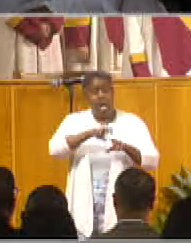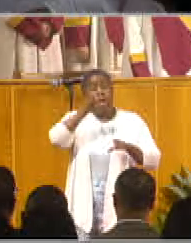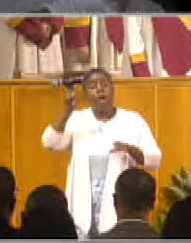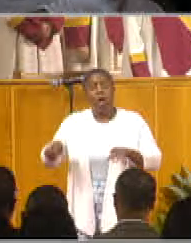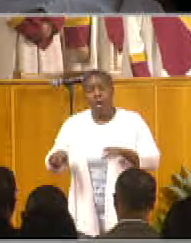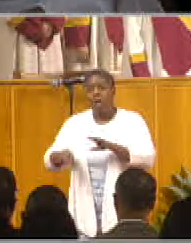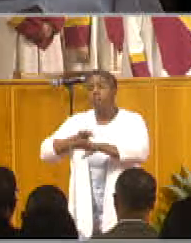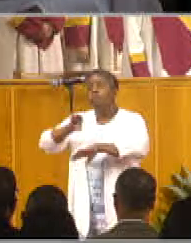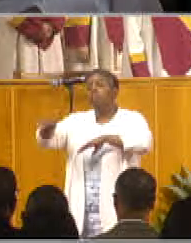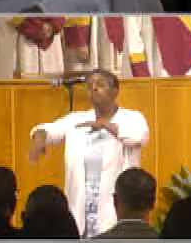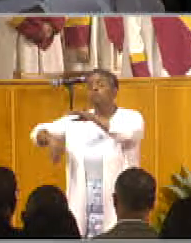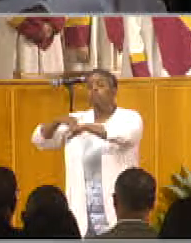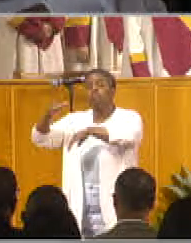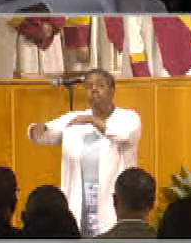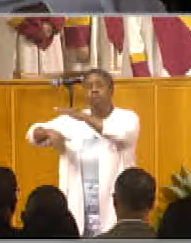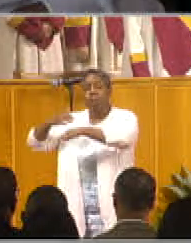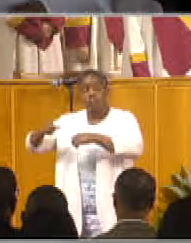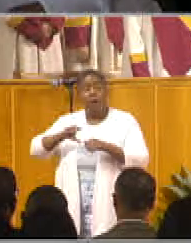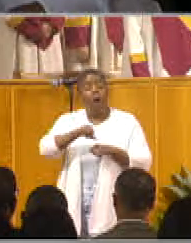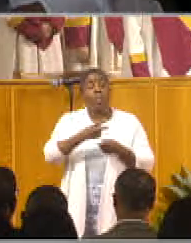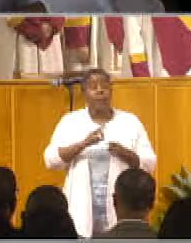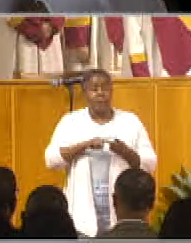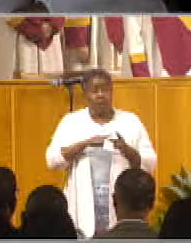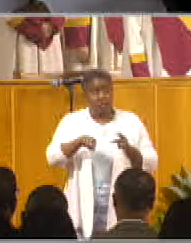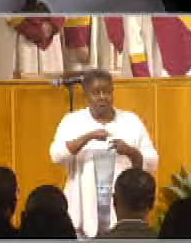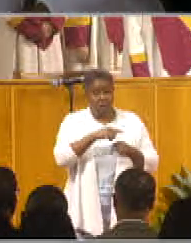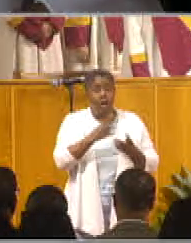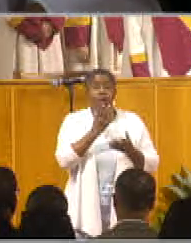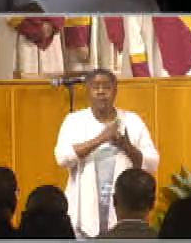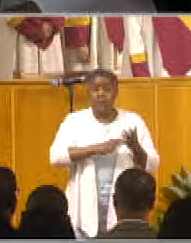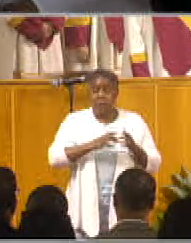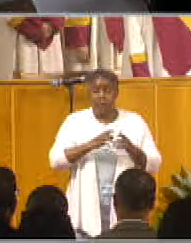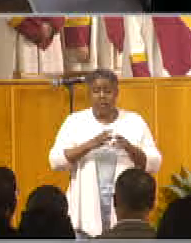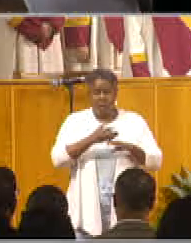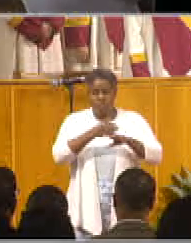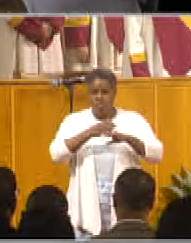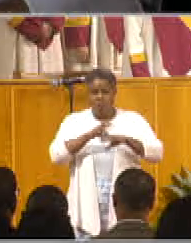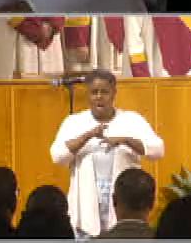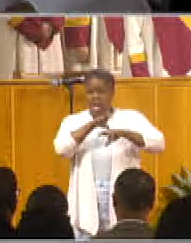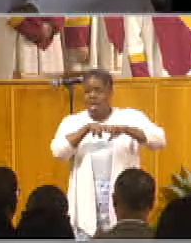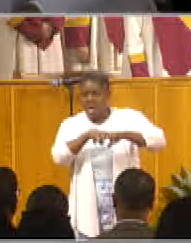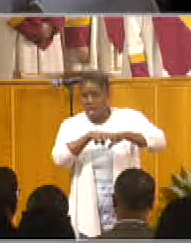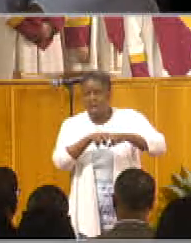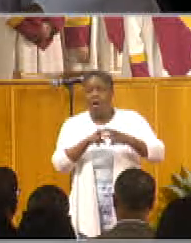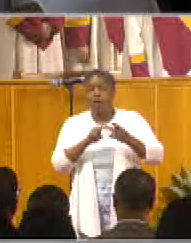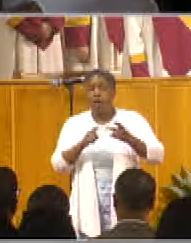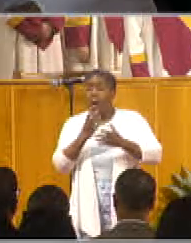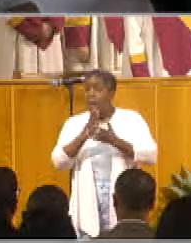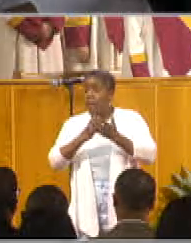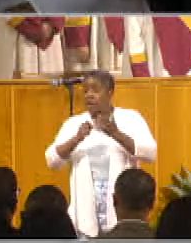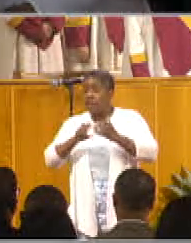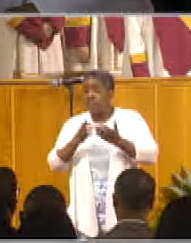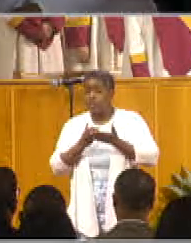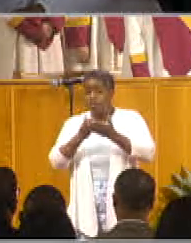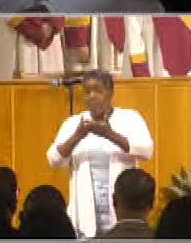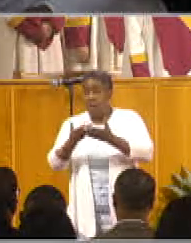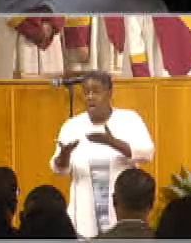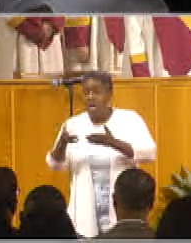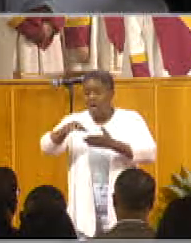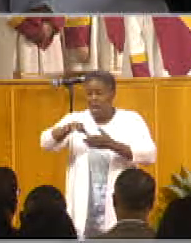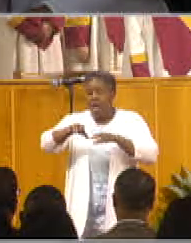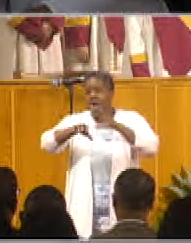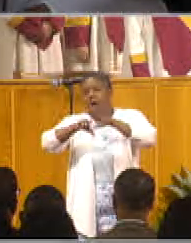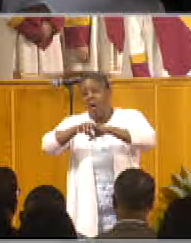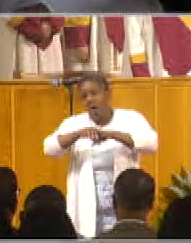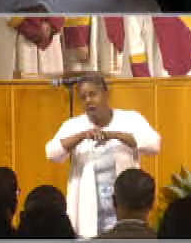get to land, and the rest, some on boards and some on parts of the ship. And so